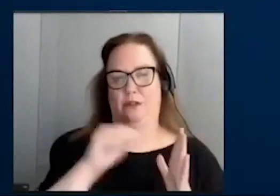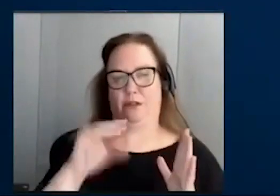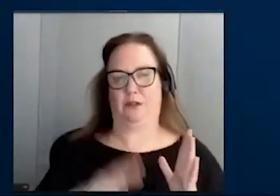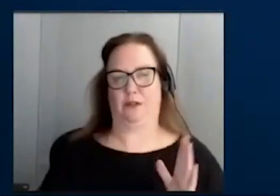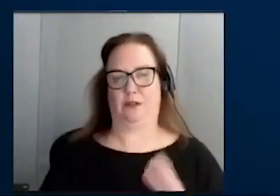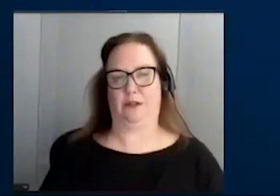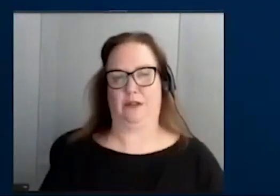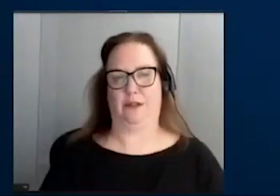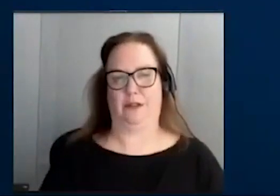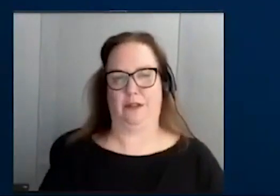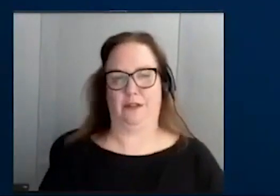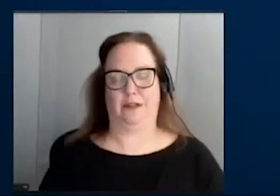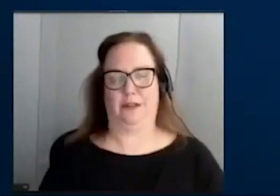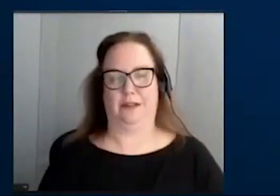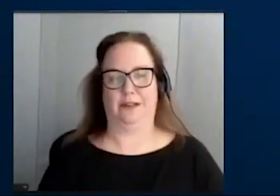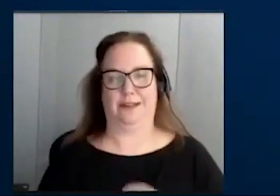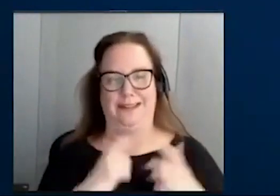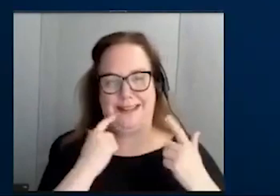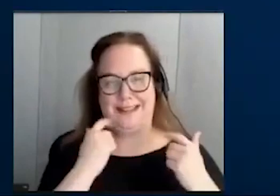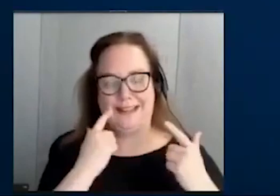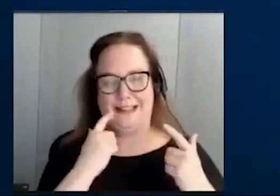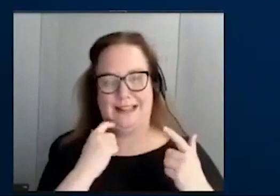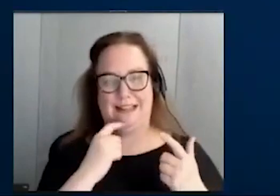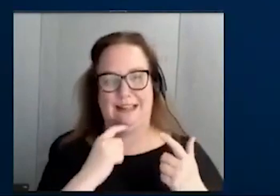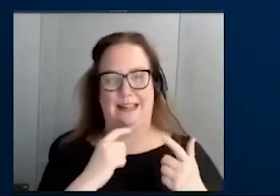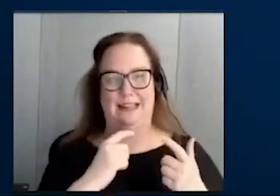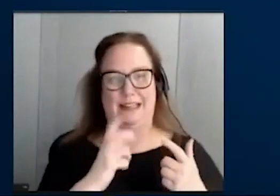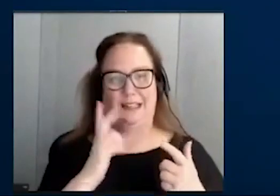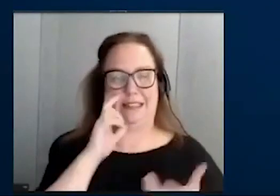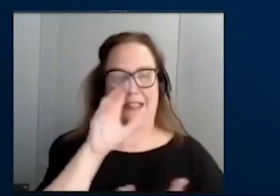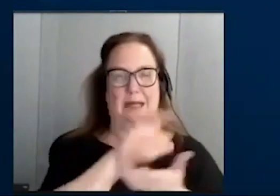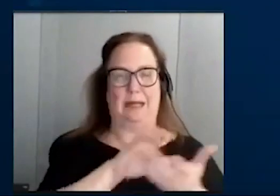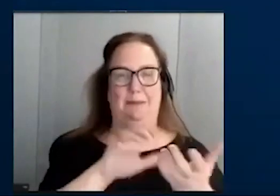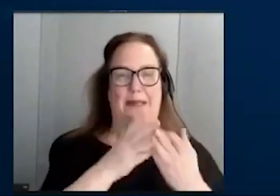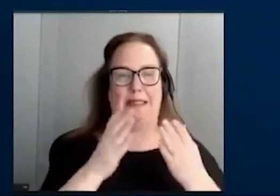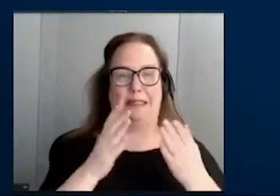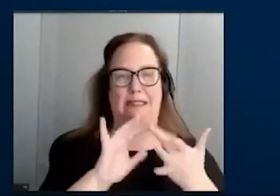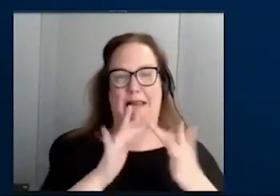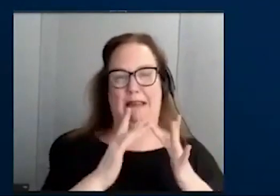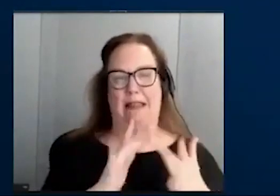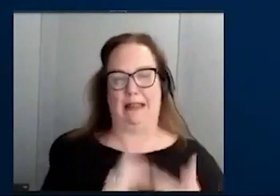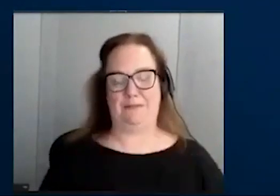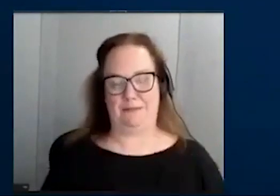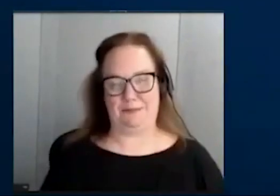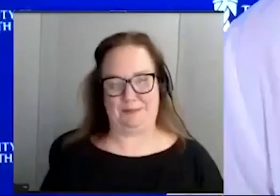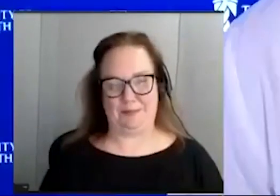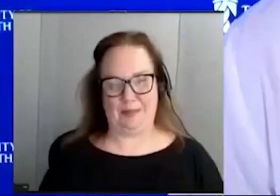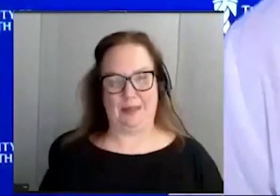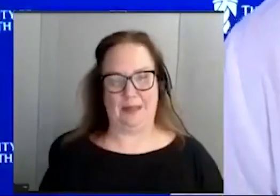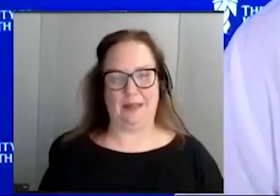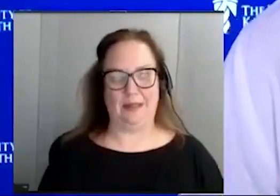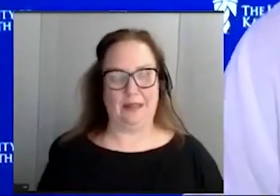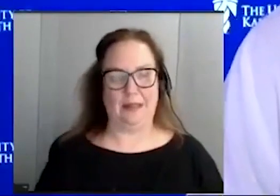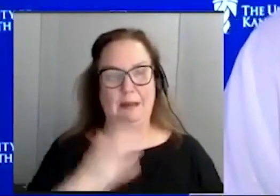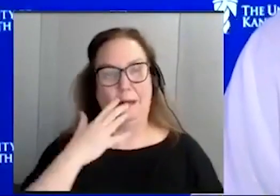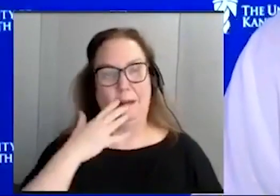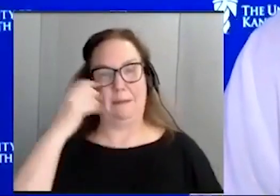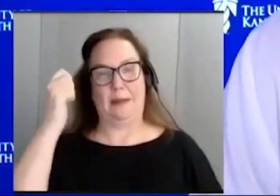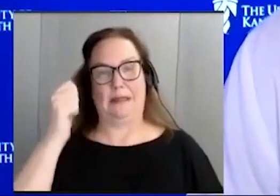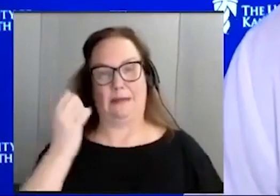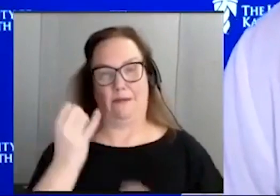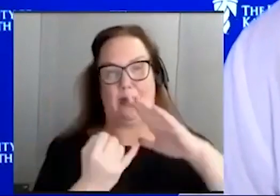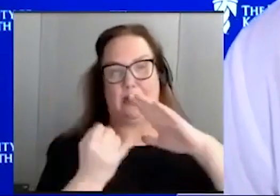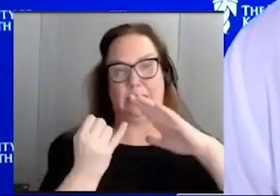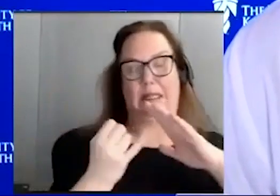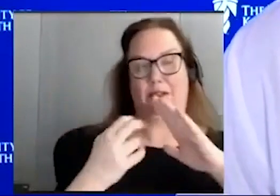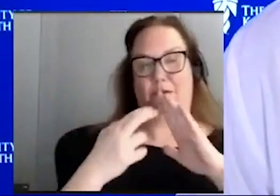Hawk. she's finding mixed things online. Go figure. Mm-hmm. Yeah, so the best place to go for those isolation guidelines